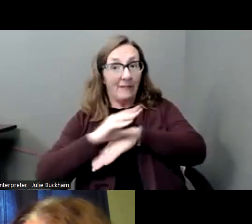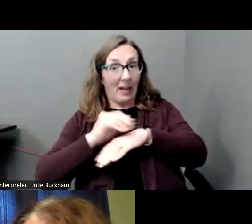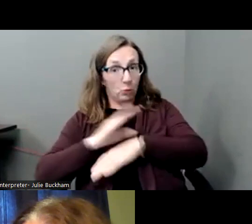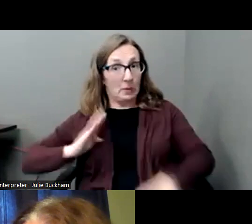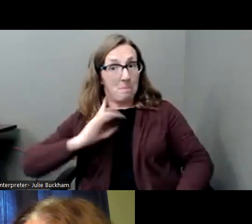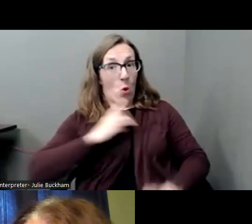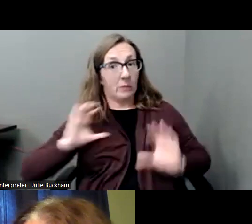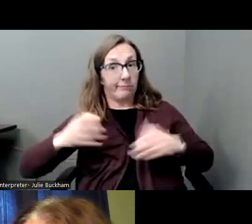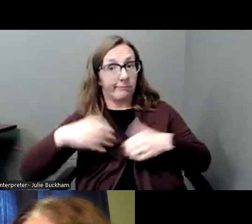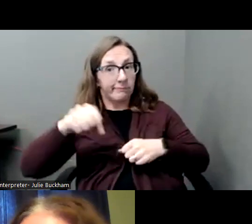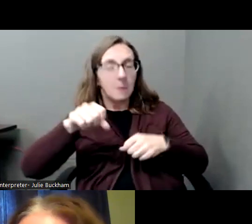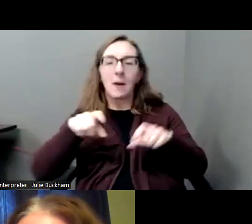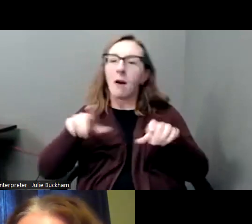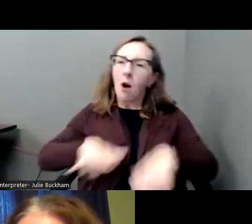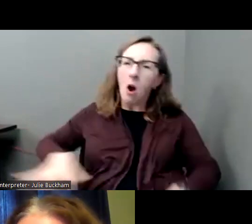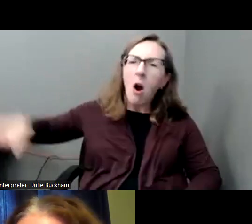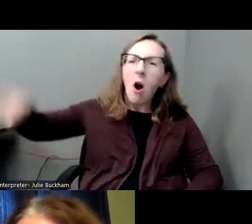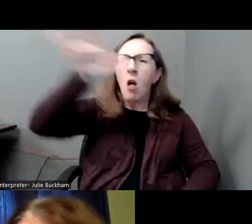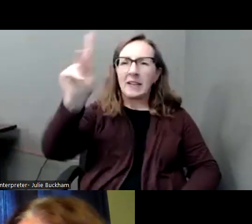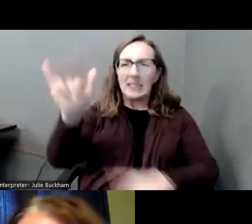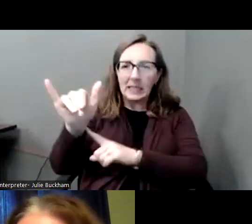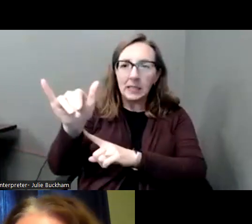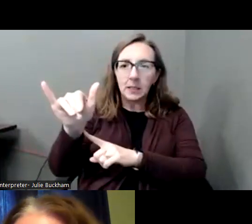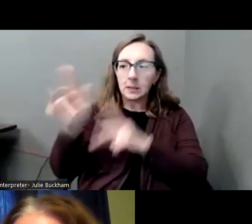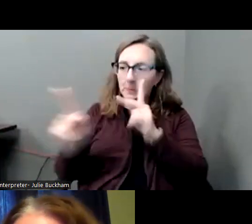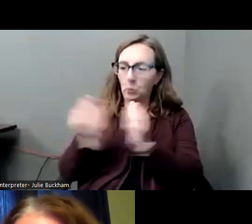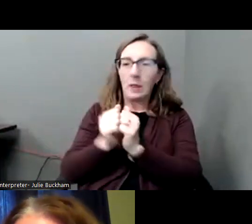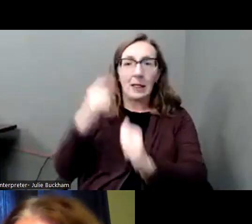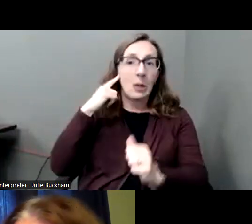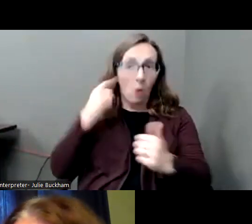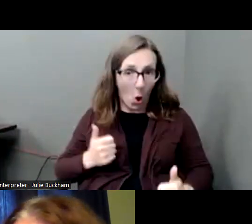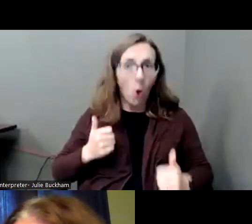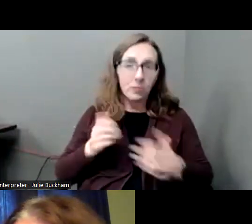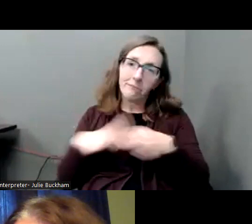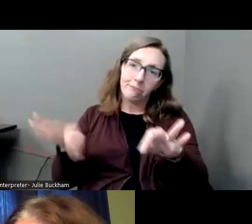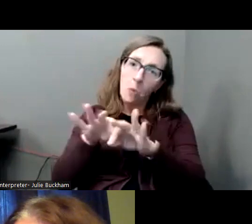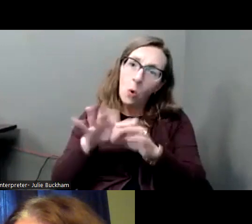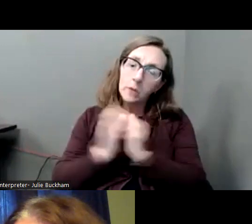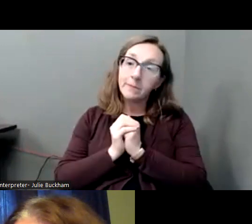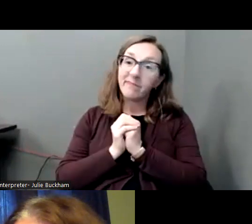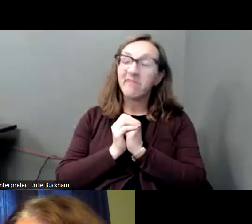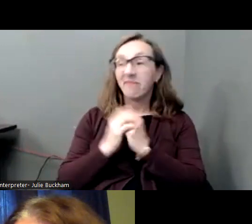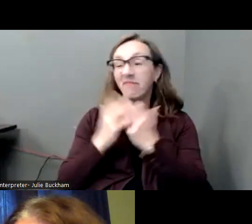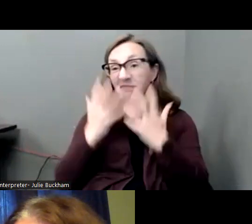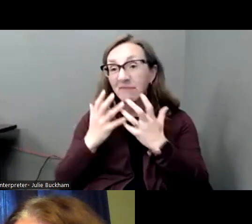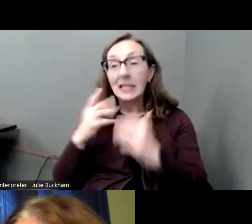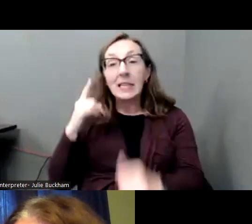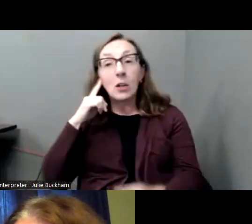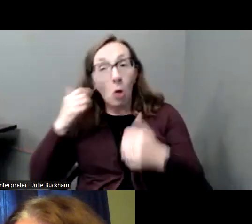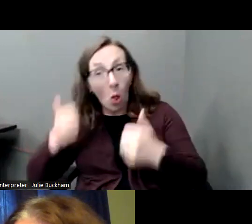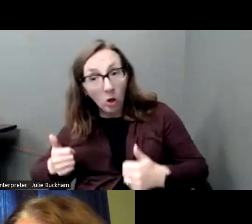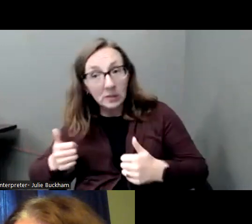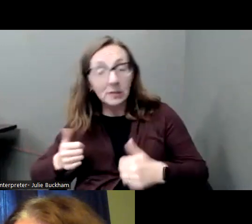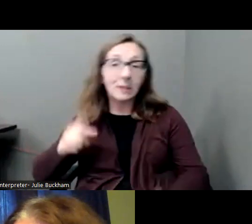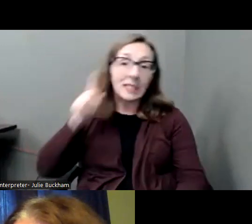people across the state of Kentucky with hearing loss. And sadly, we know that sometimes hearing loss and deafness